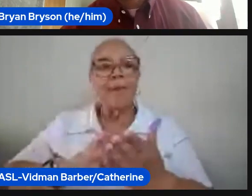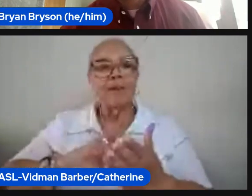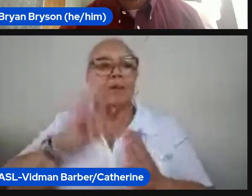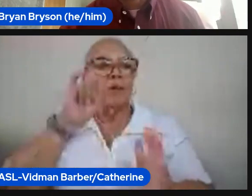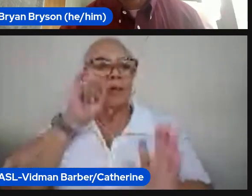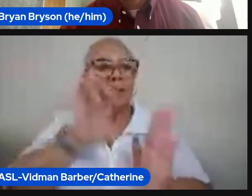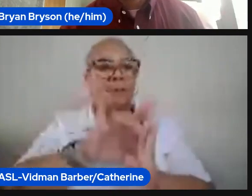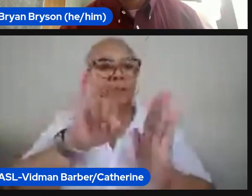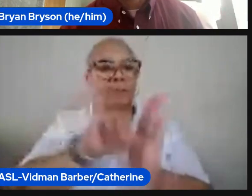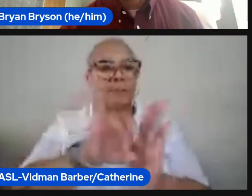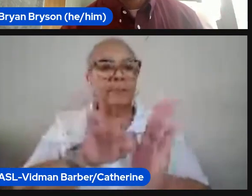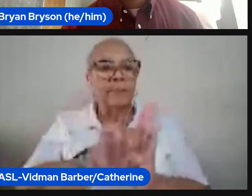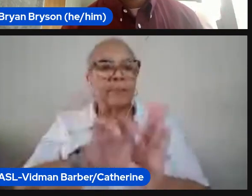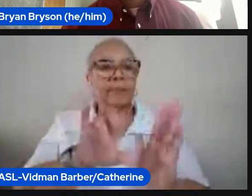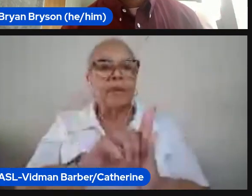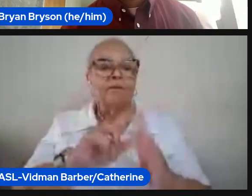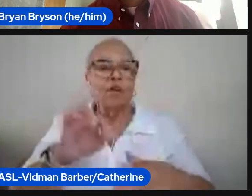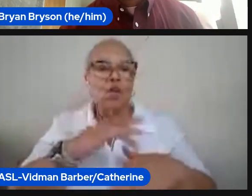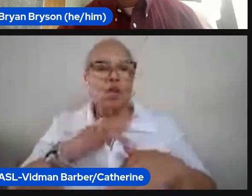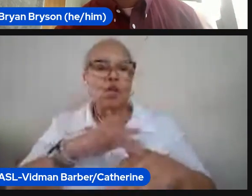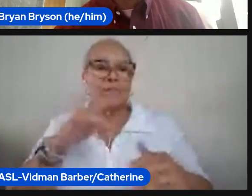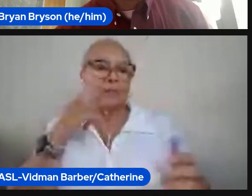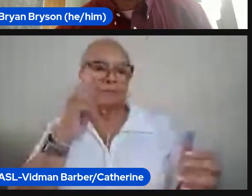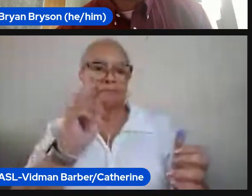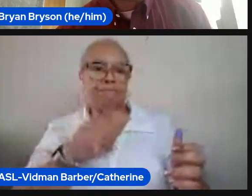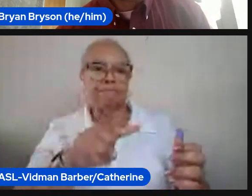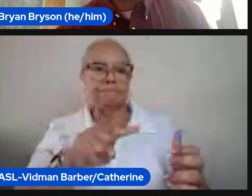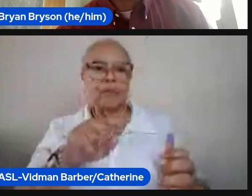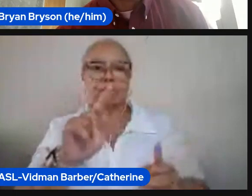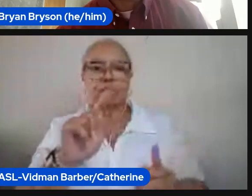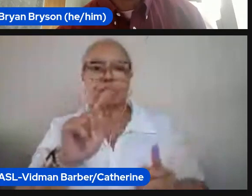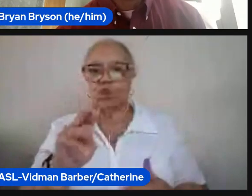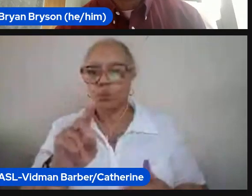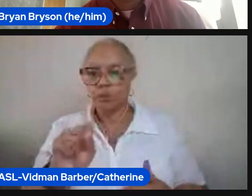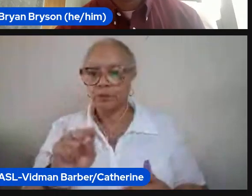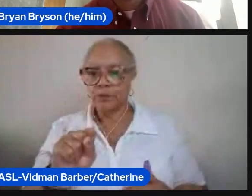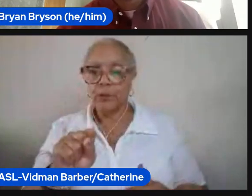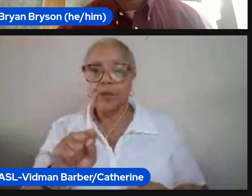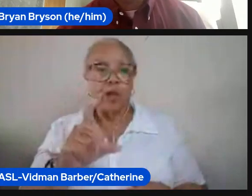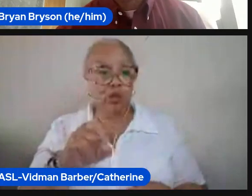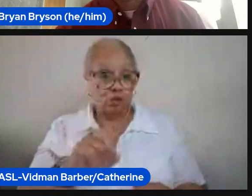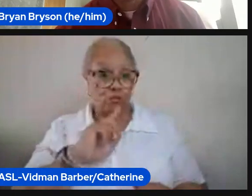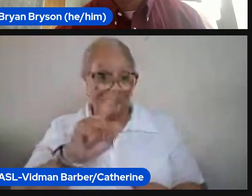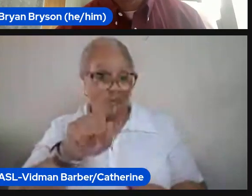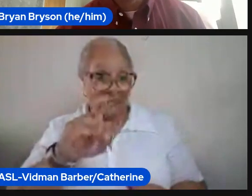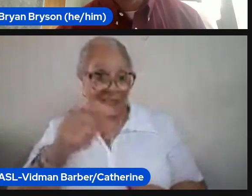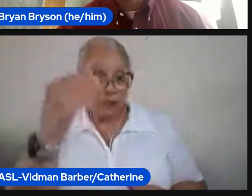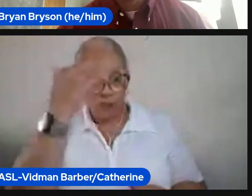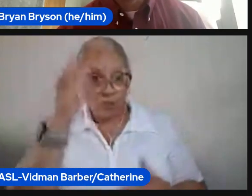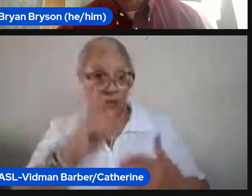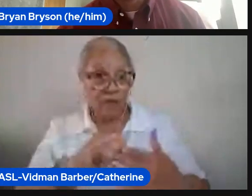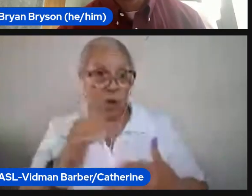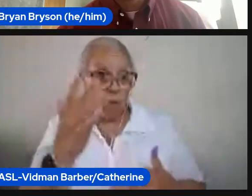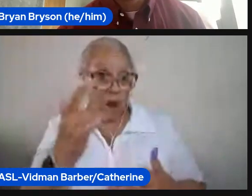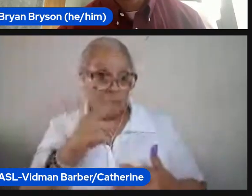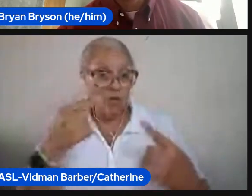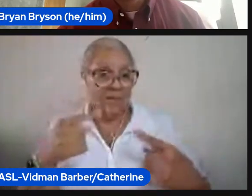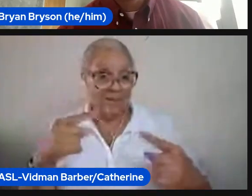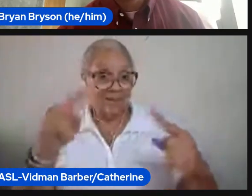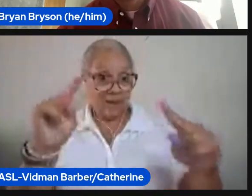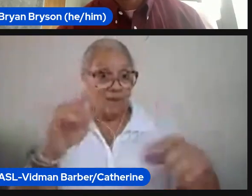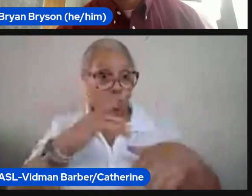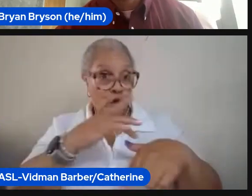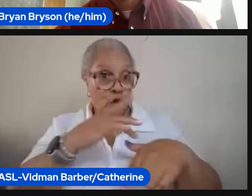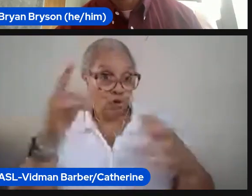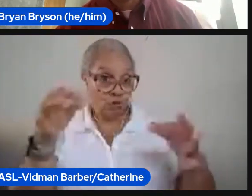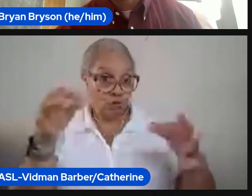for early detection of tumors. Do you really need to know that why you were able to successfully early